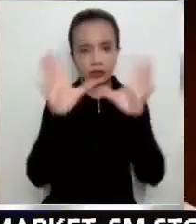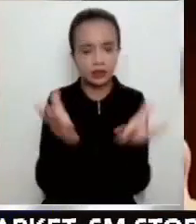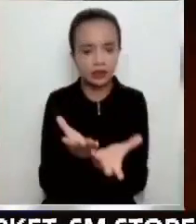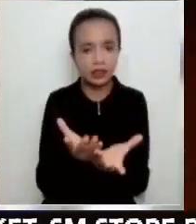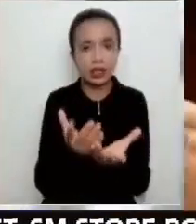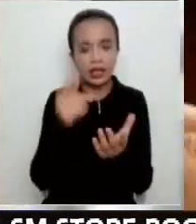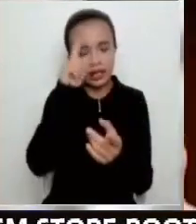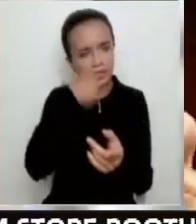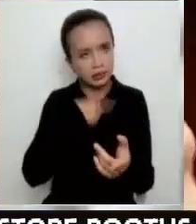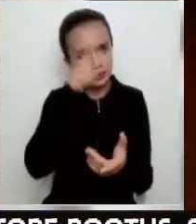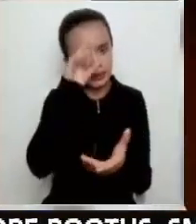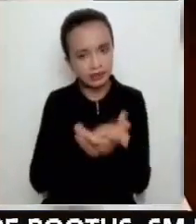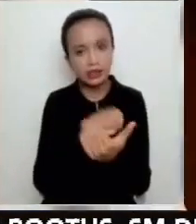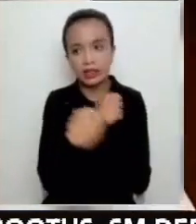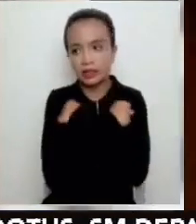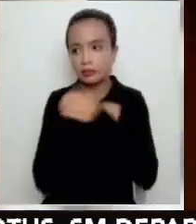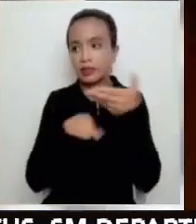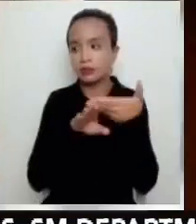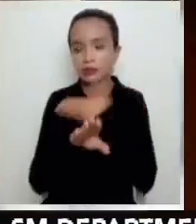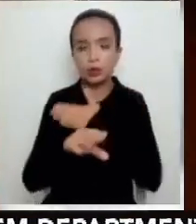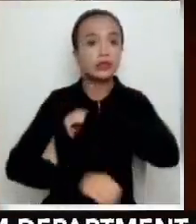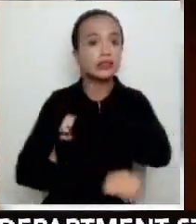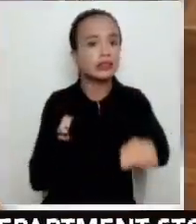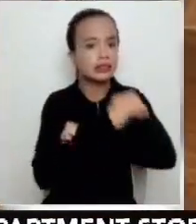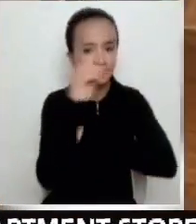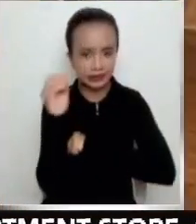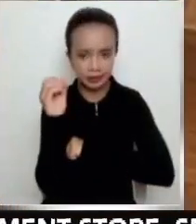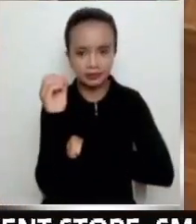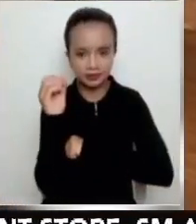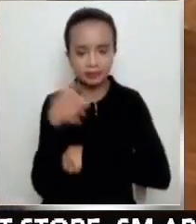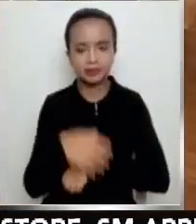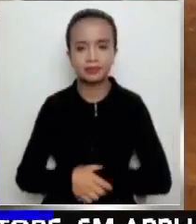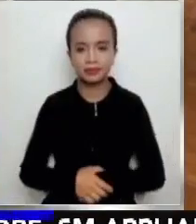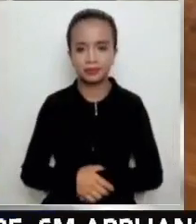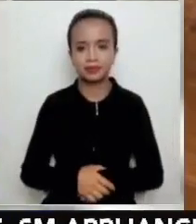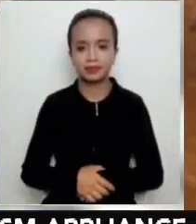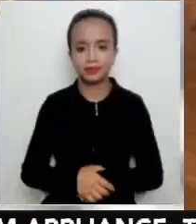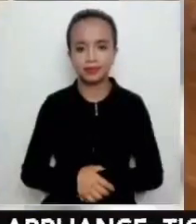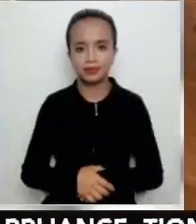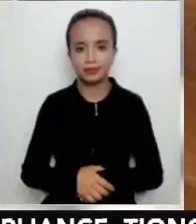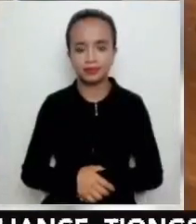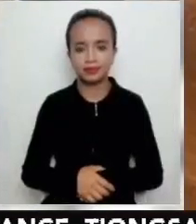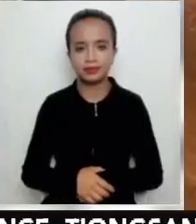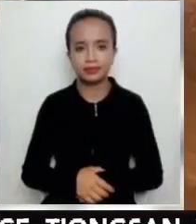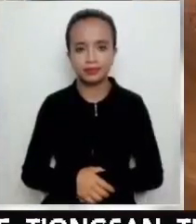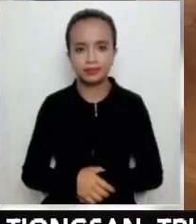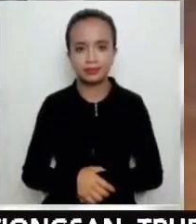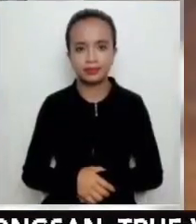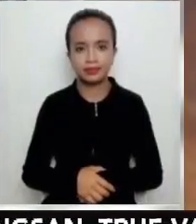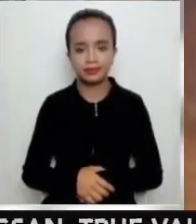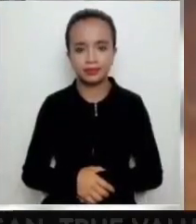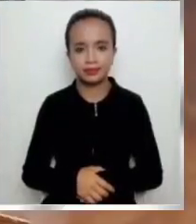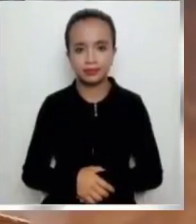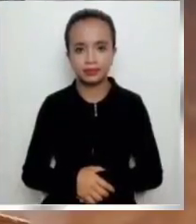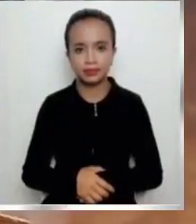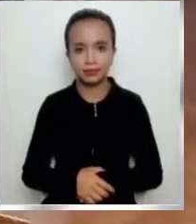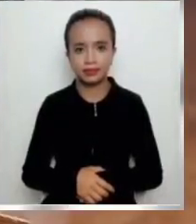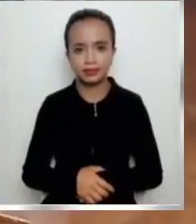is it, produced by the GMA Entertainment Group. Aubrey Carambel, updated to Showbiz Happenings.